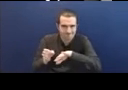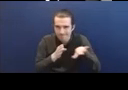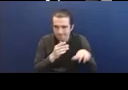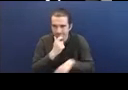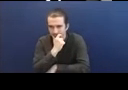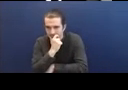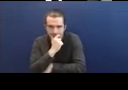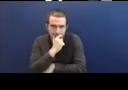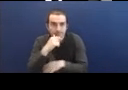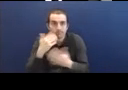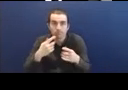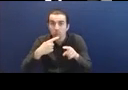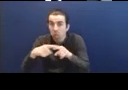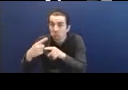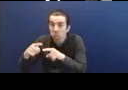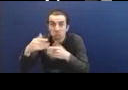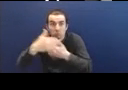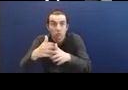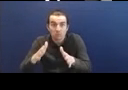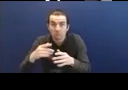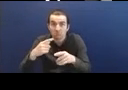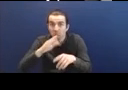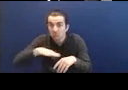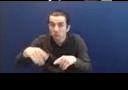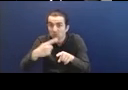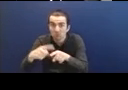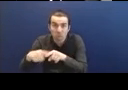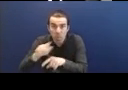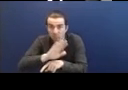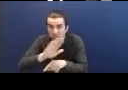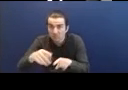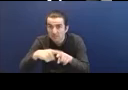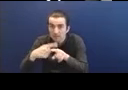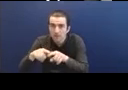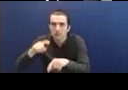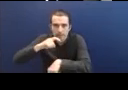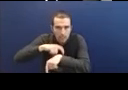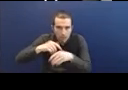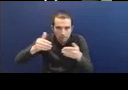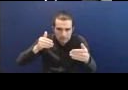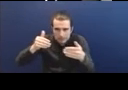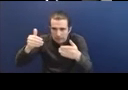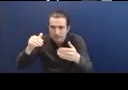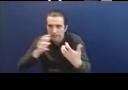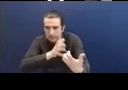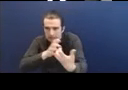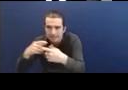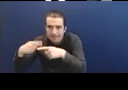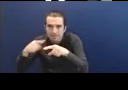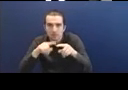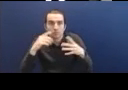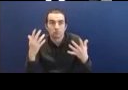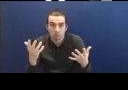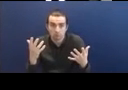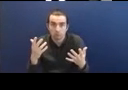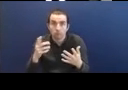need, and the peers are supporting, the teacher supports, there's teachers' aides who support, and there are adjustments are made so that the